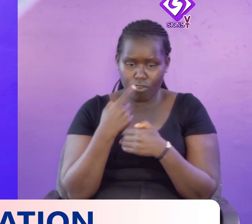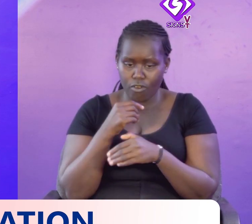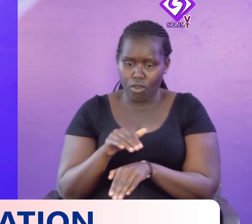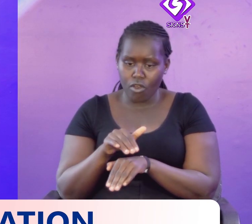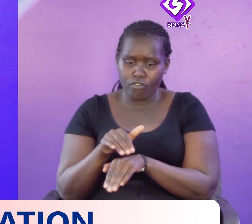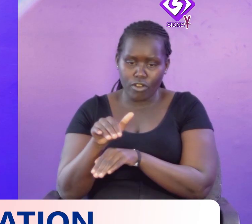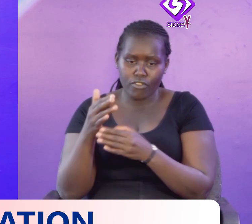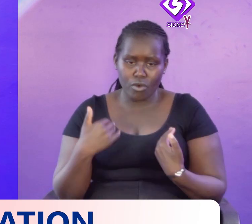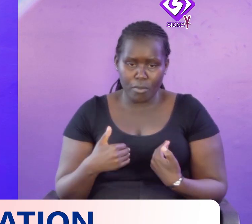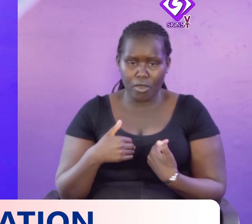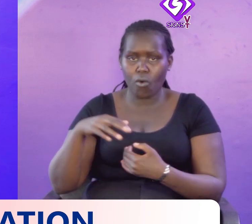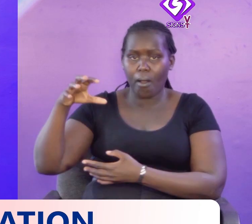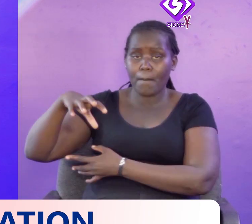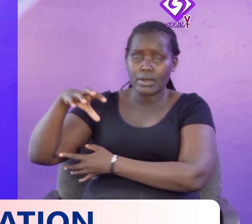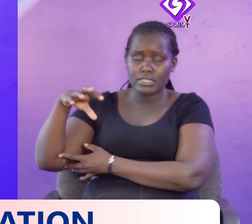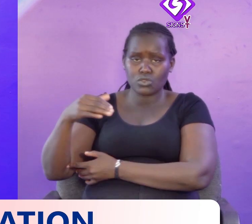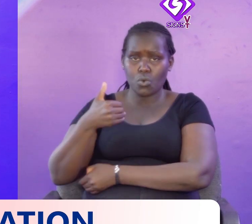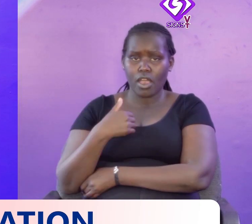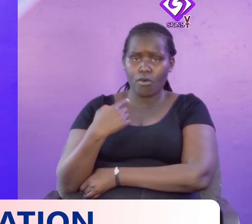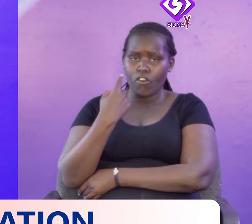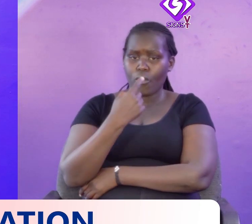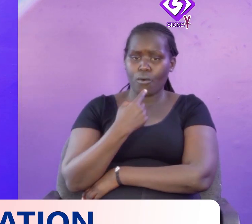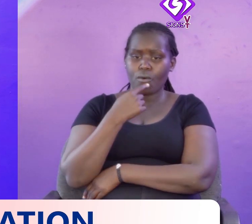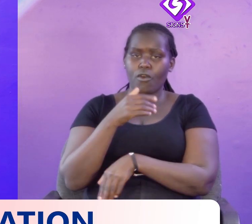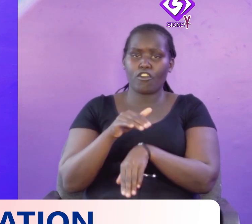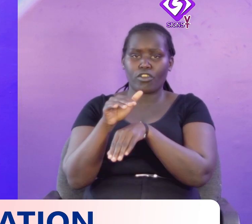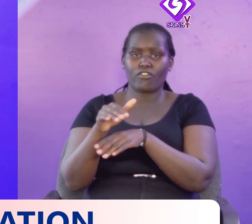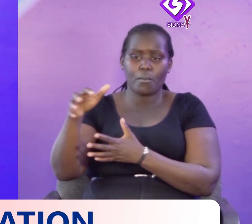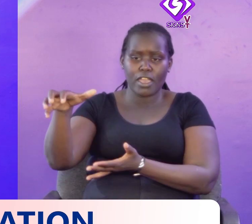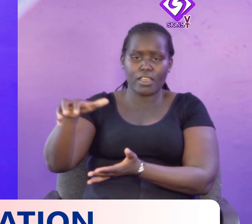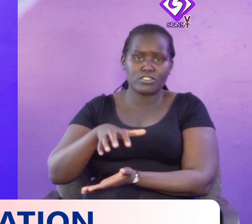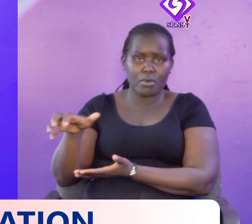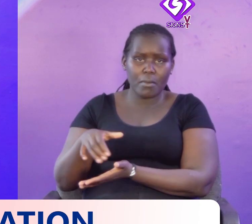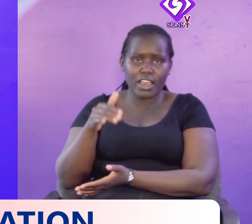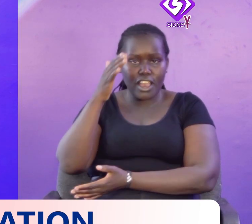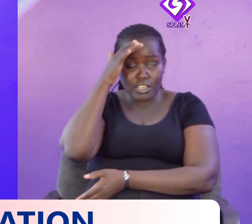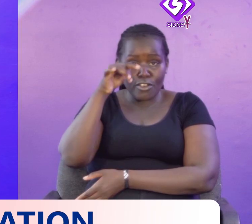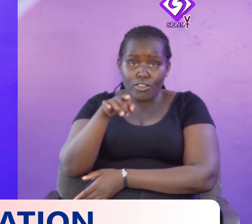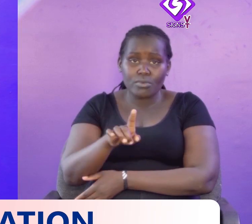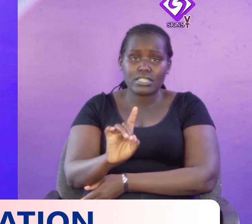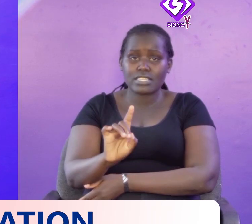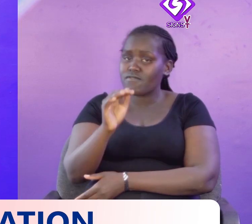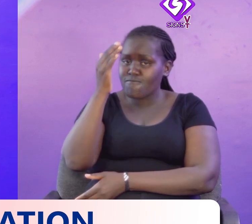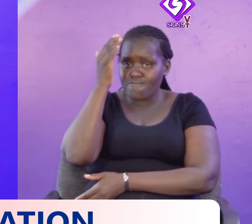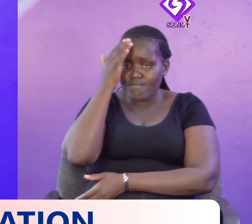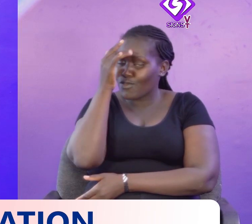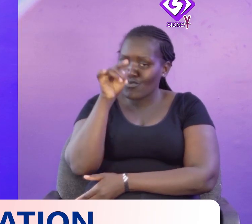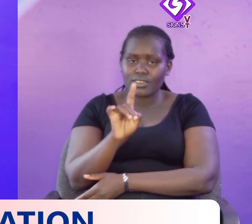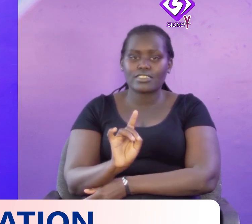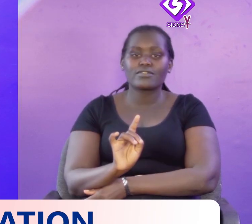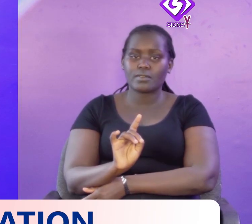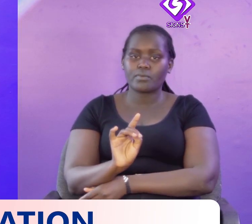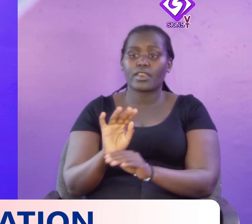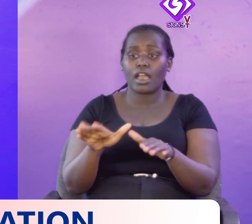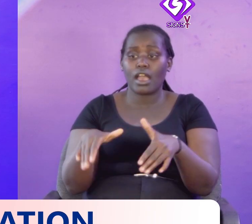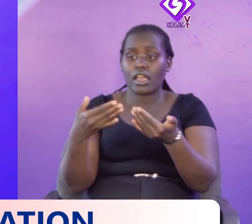matatu. Kuna wale wananifuatanga kwa masupermarkets. Mnajijua, mnajitambua sana. So give